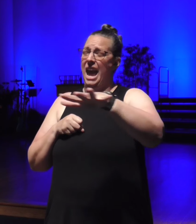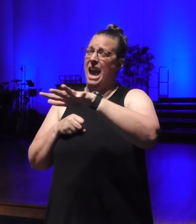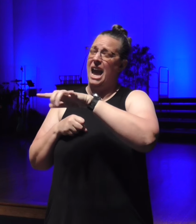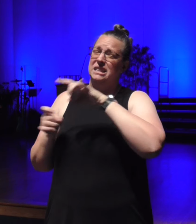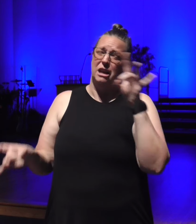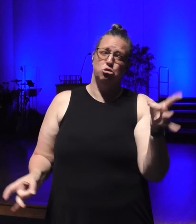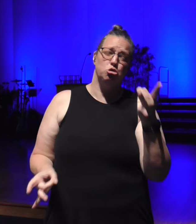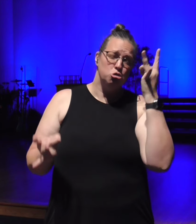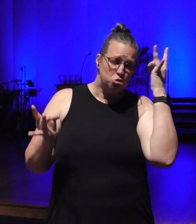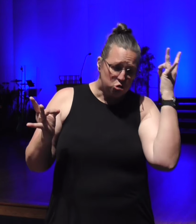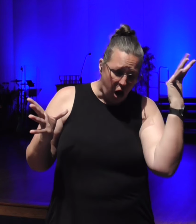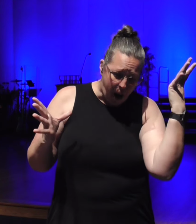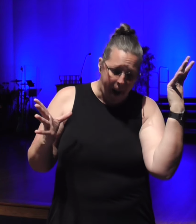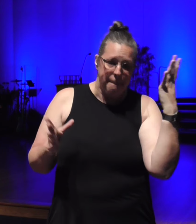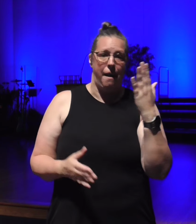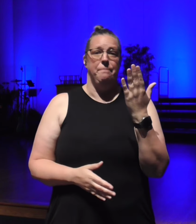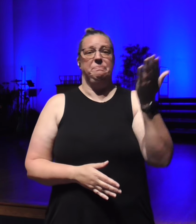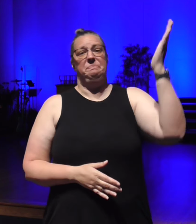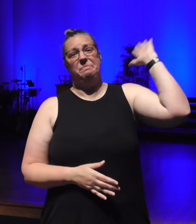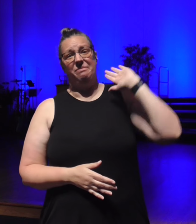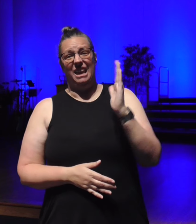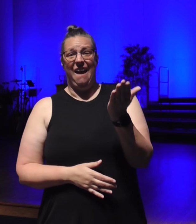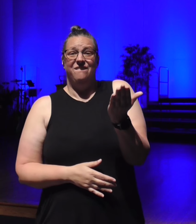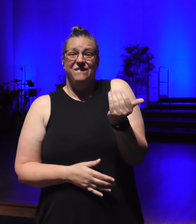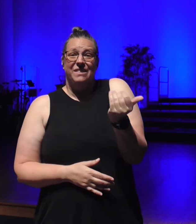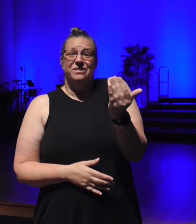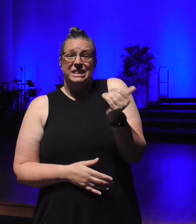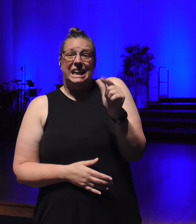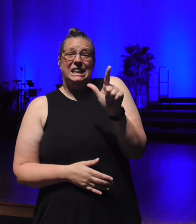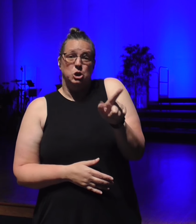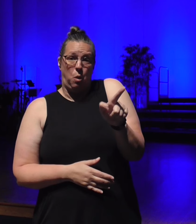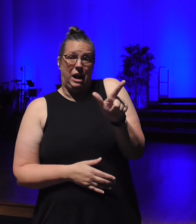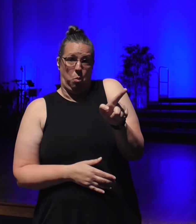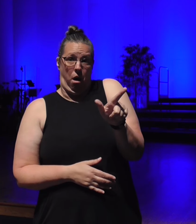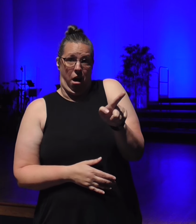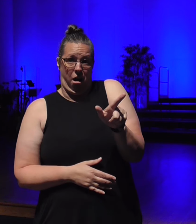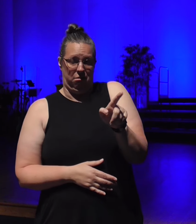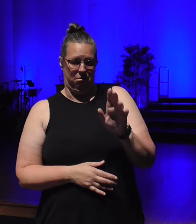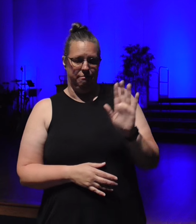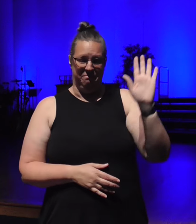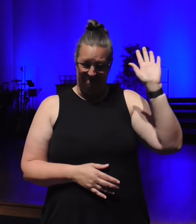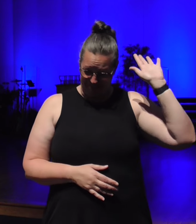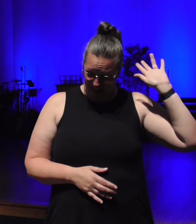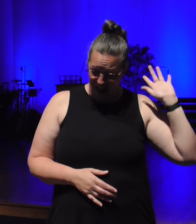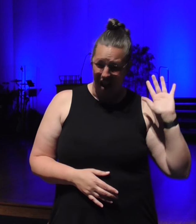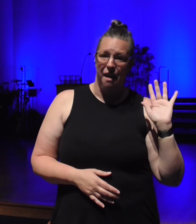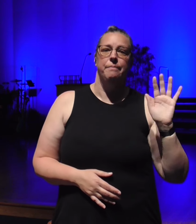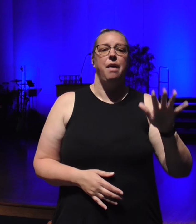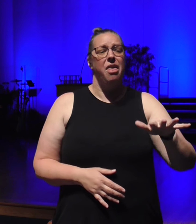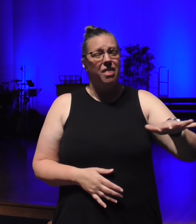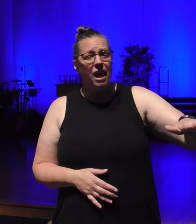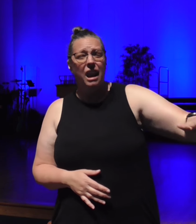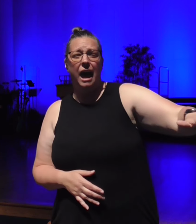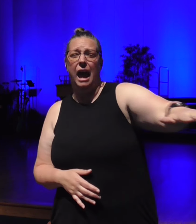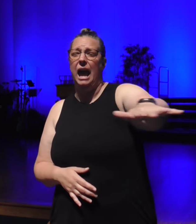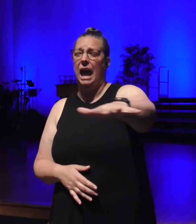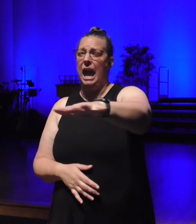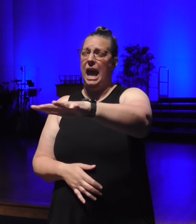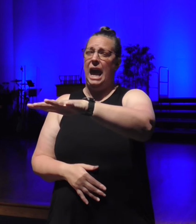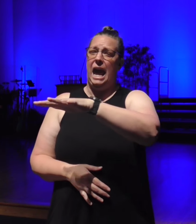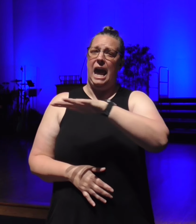trauma. In 1521, the great Aztec civilization, ancient, intricate, and with its own sacred order,